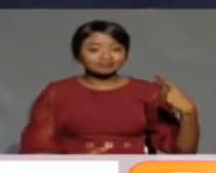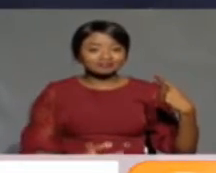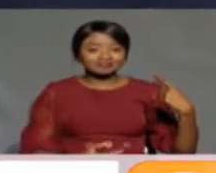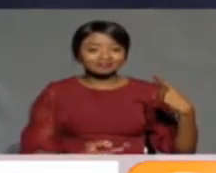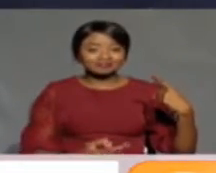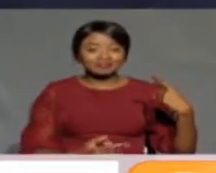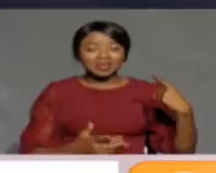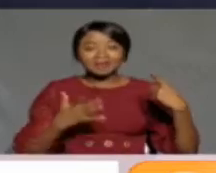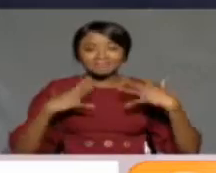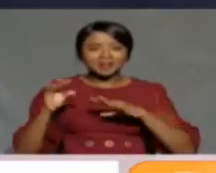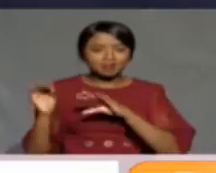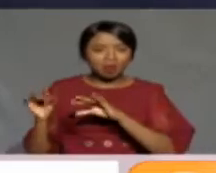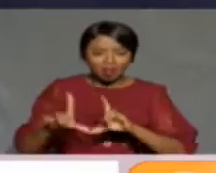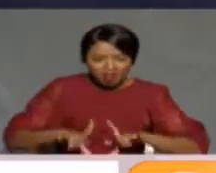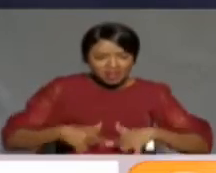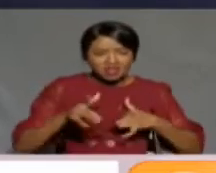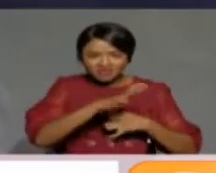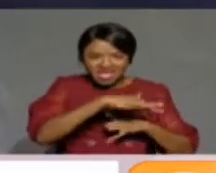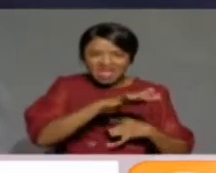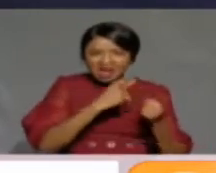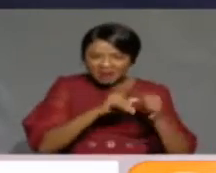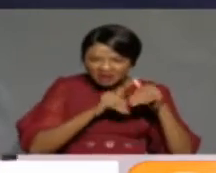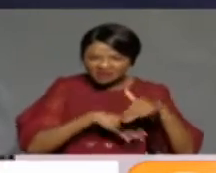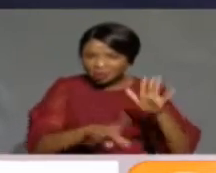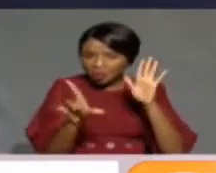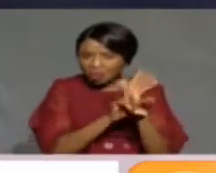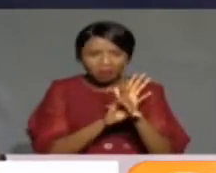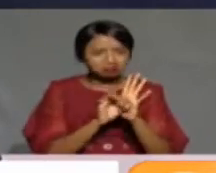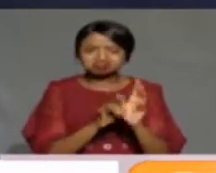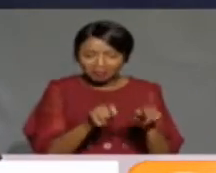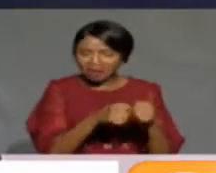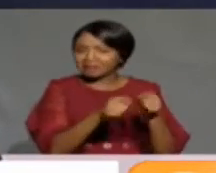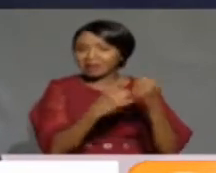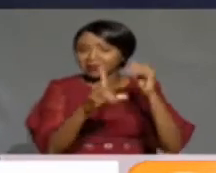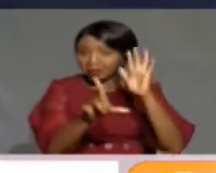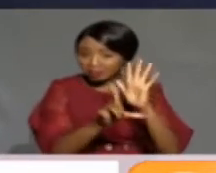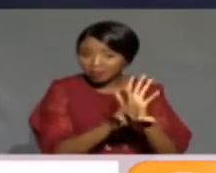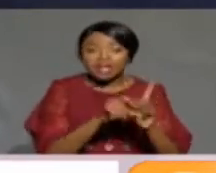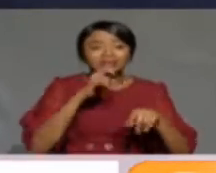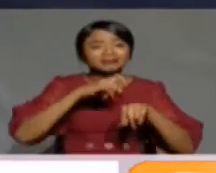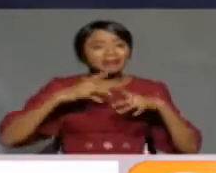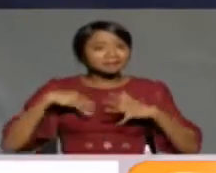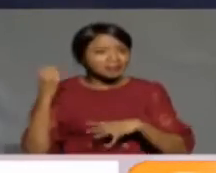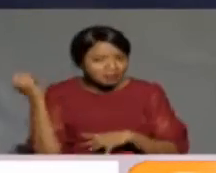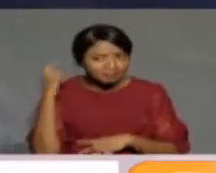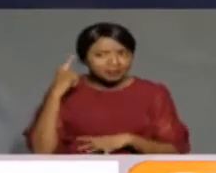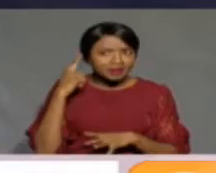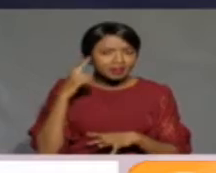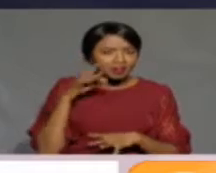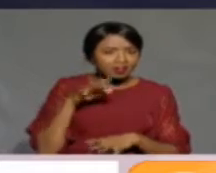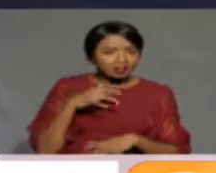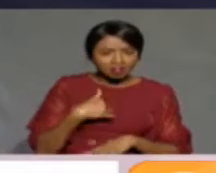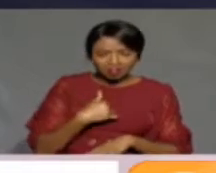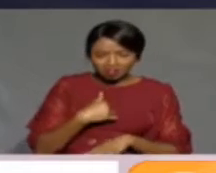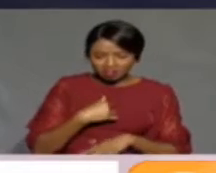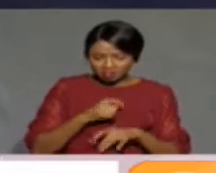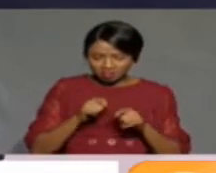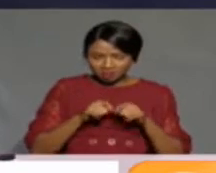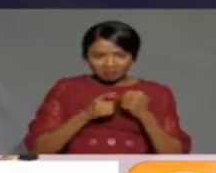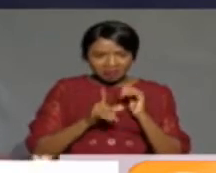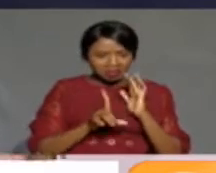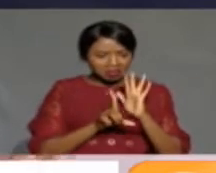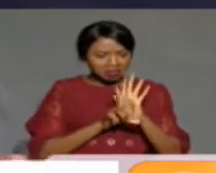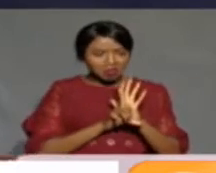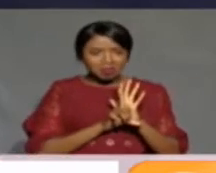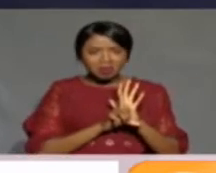illegal settlements. And when people hear about this, they need to understand that there are